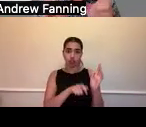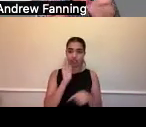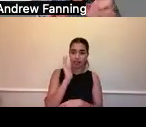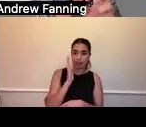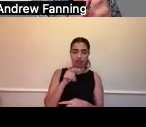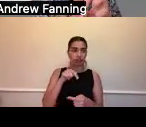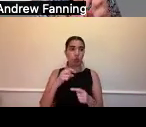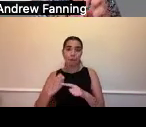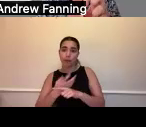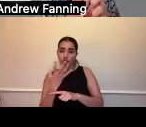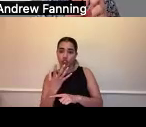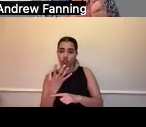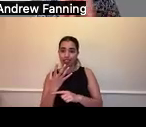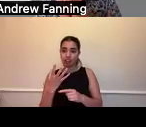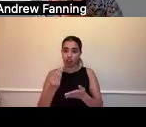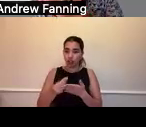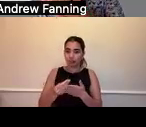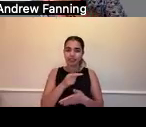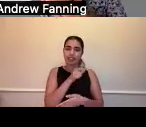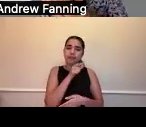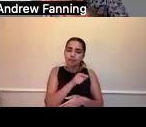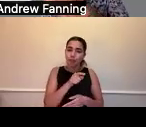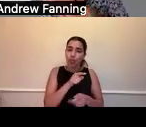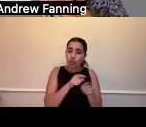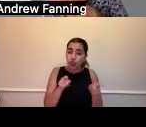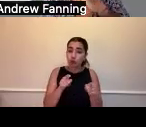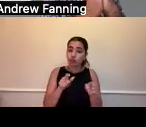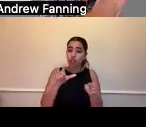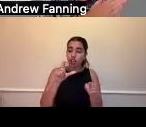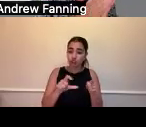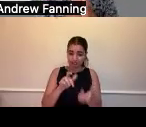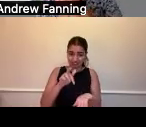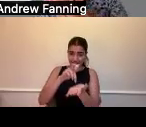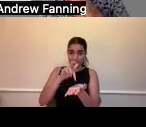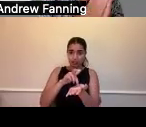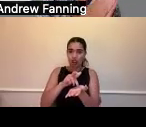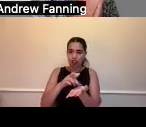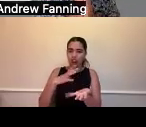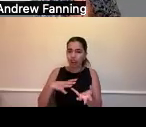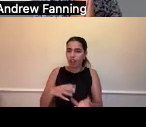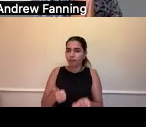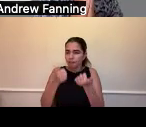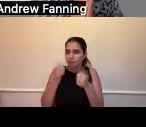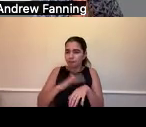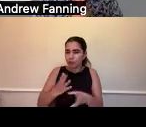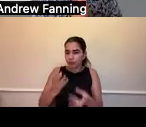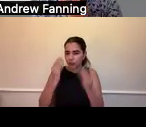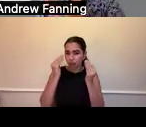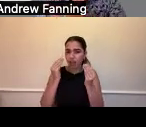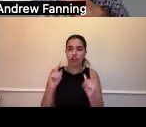that these countries are actually a place where there is particularly much to learn in terms of how